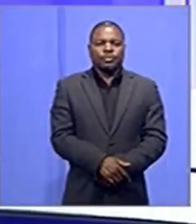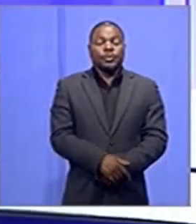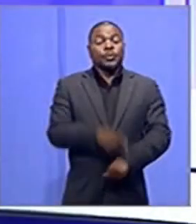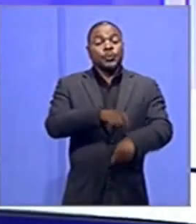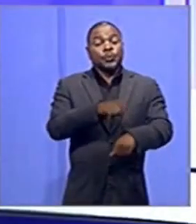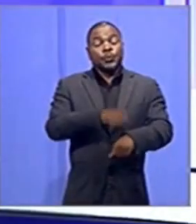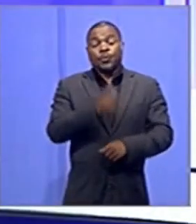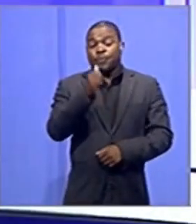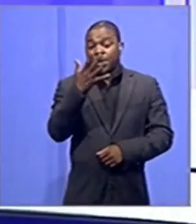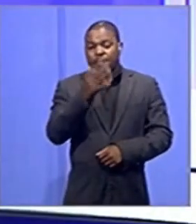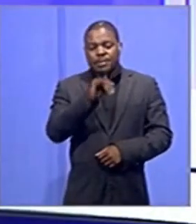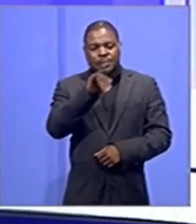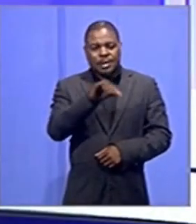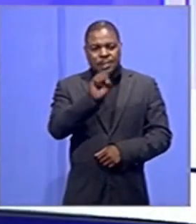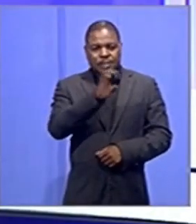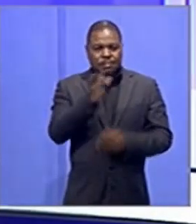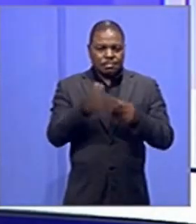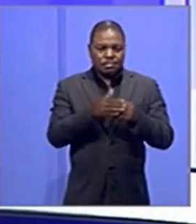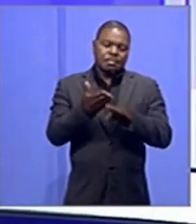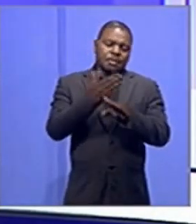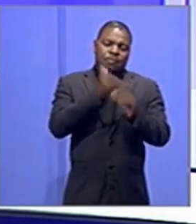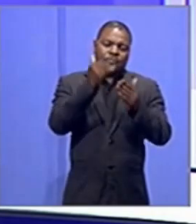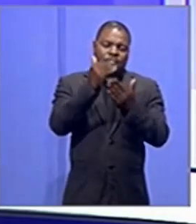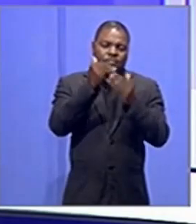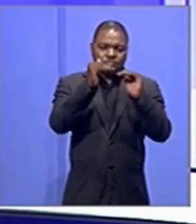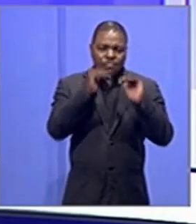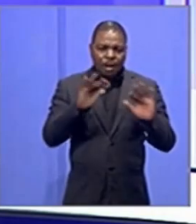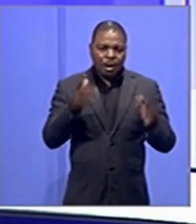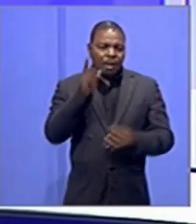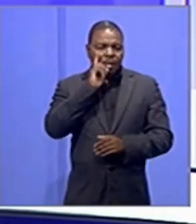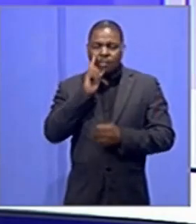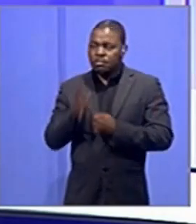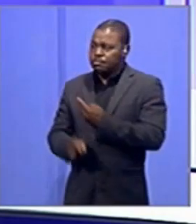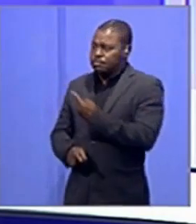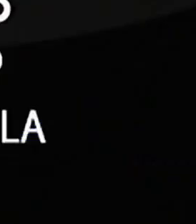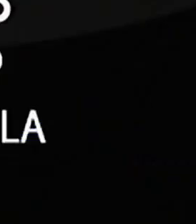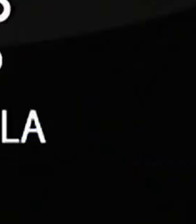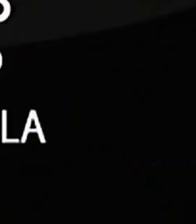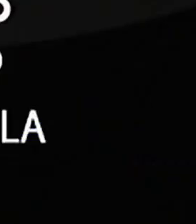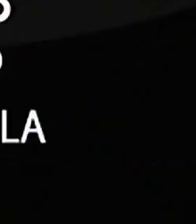Pela re lekola ka boripana gore mebaraka e be eme bjang ke jesi tswa le yona pijana ka iri ya bohlano.